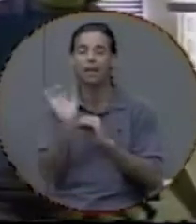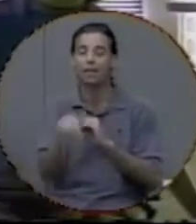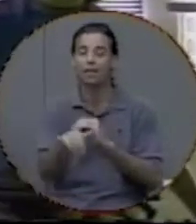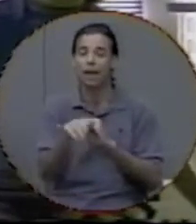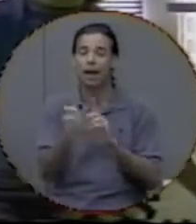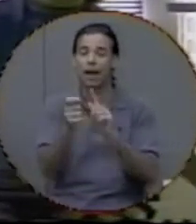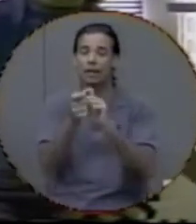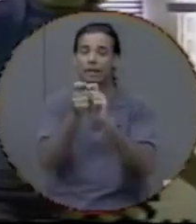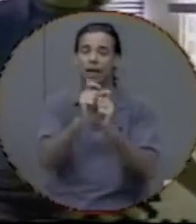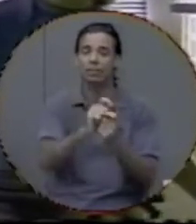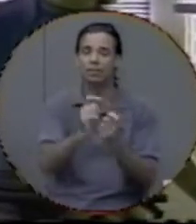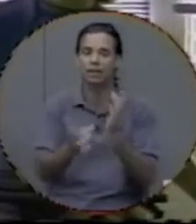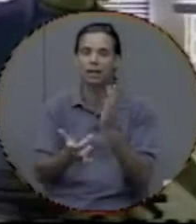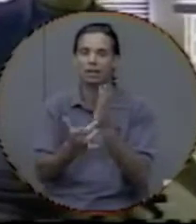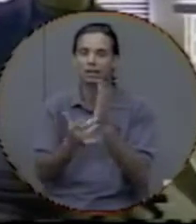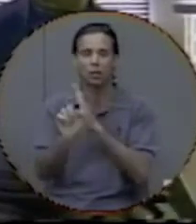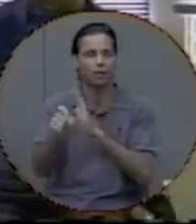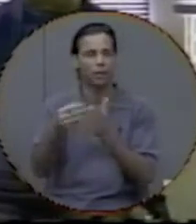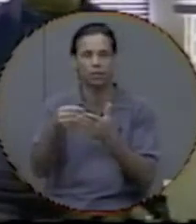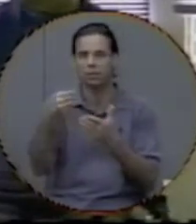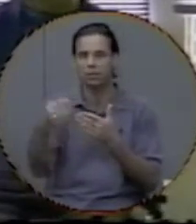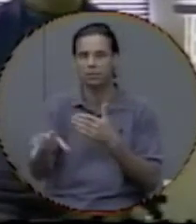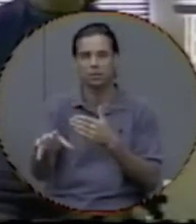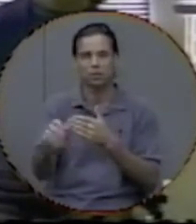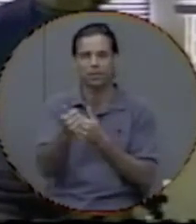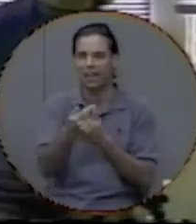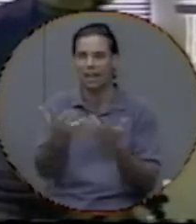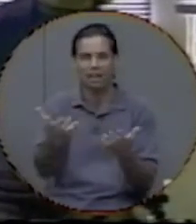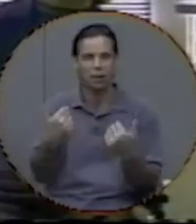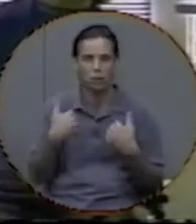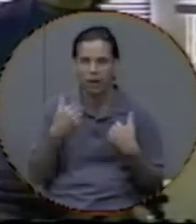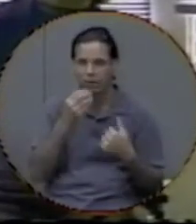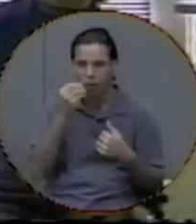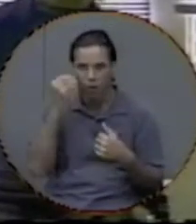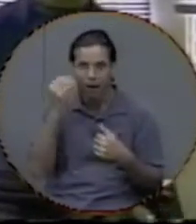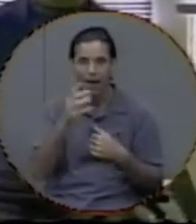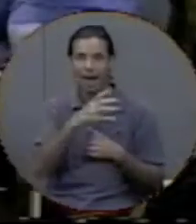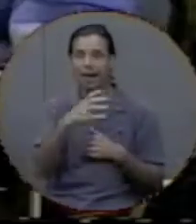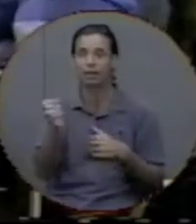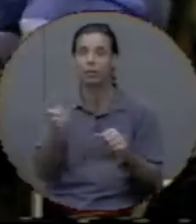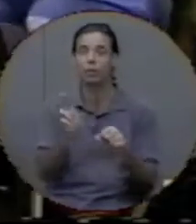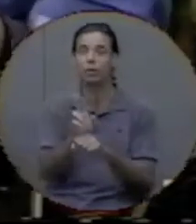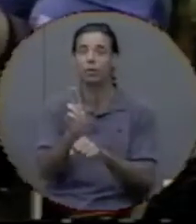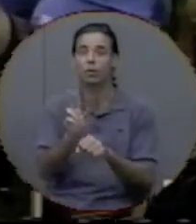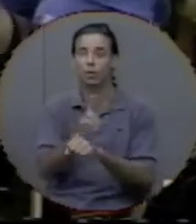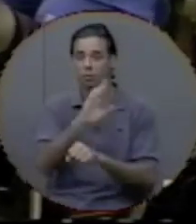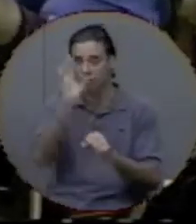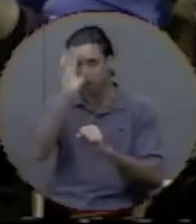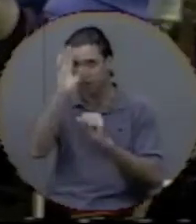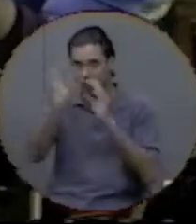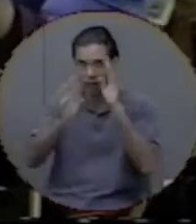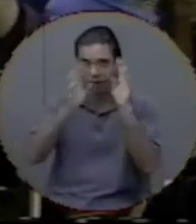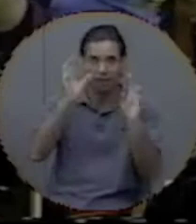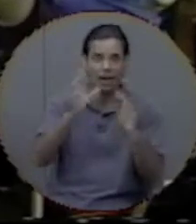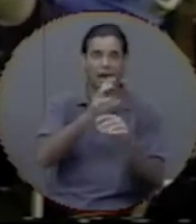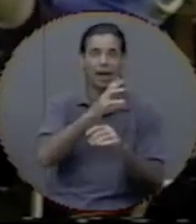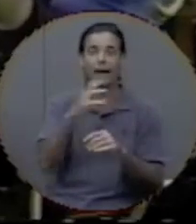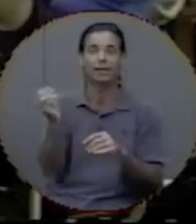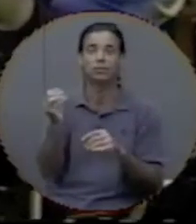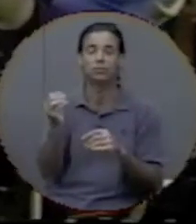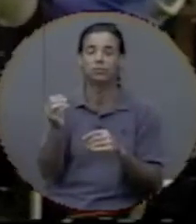adaptive technology does not have to be expensive. It can be anything you have in your home. And with the use of creativity and